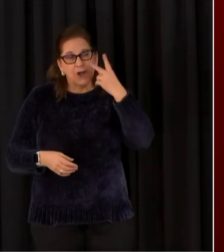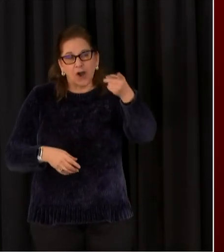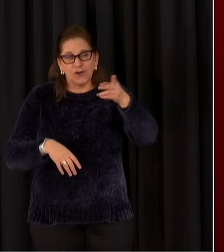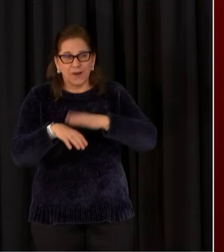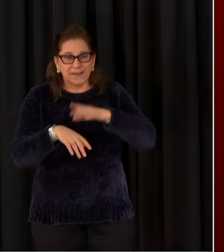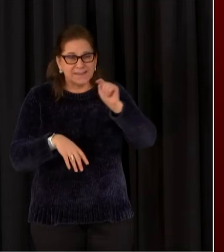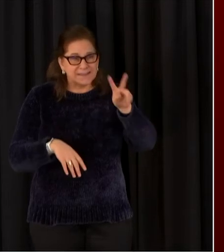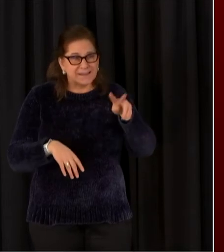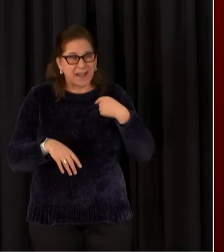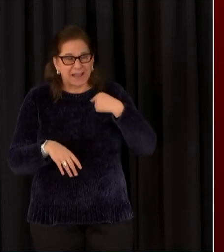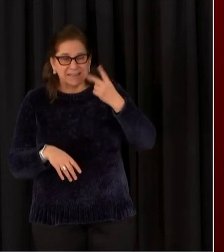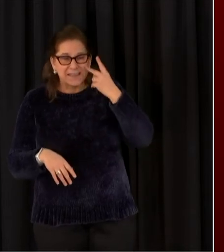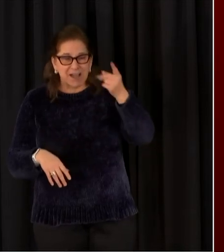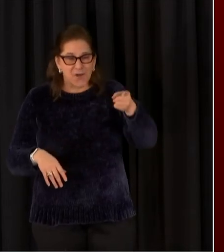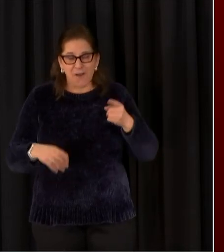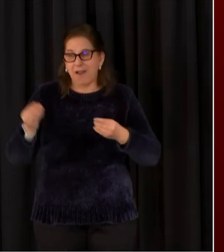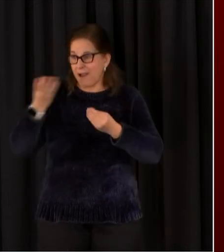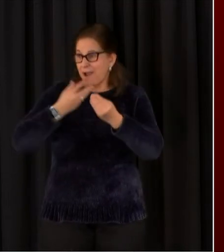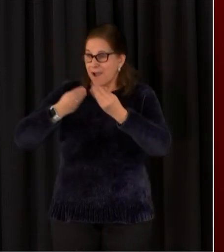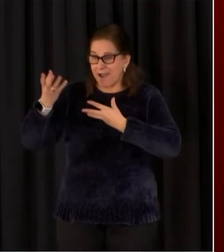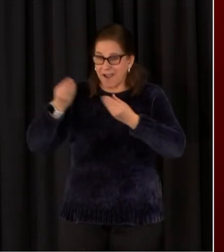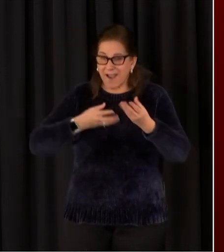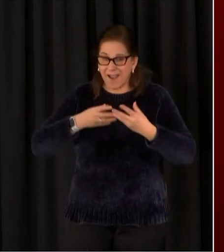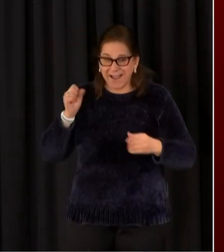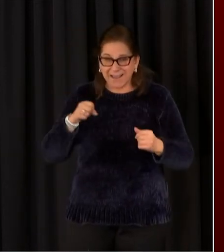large events, Tom, I've been a hermit